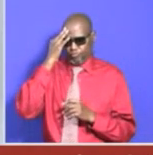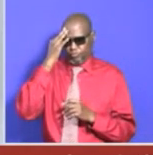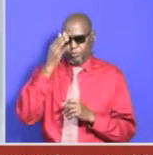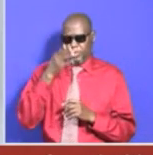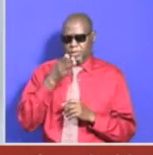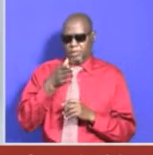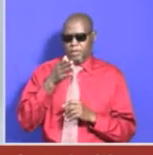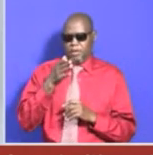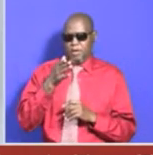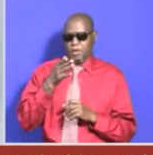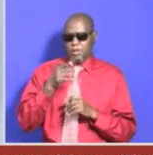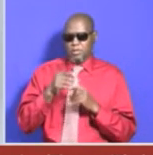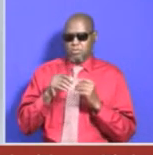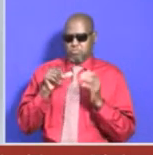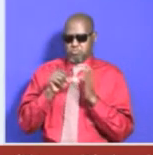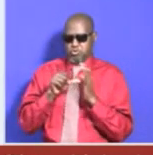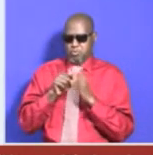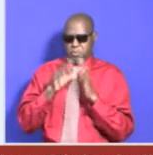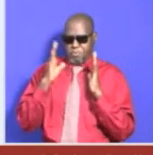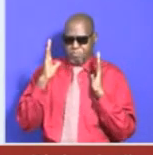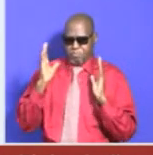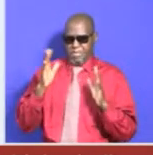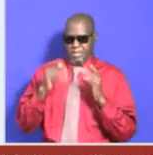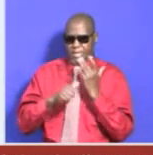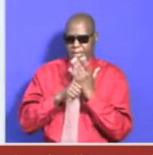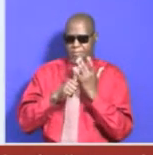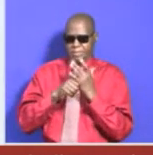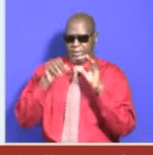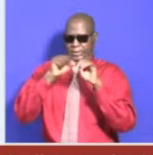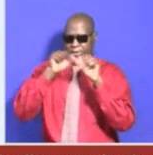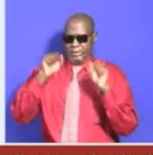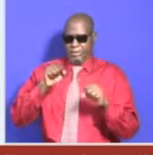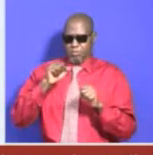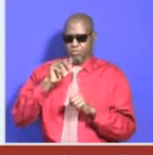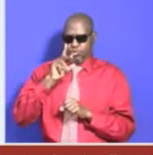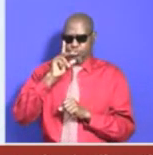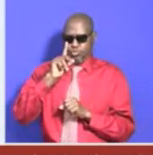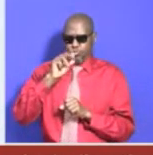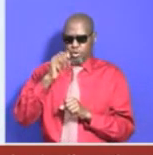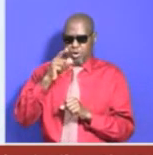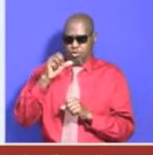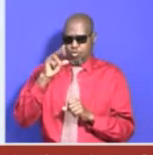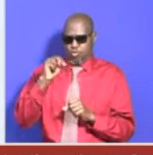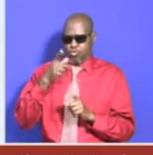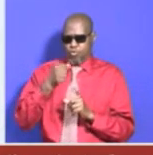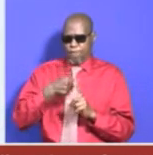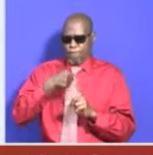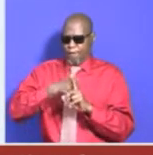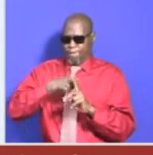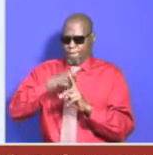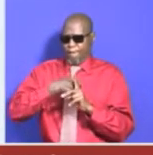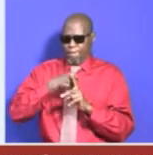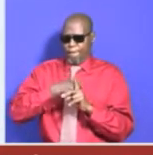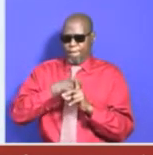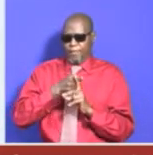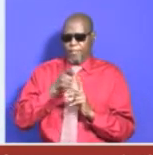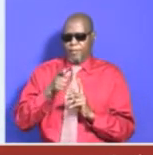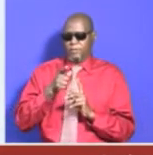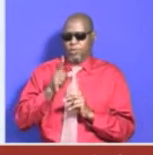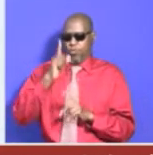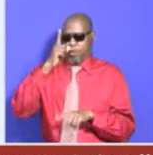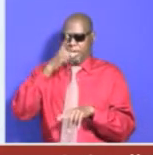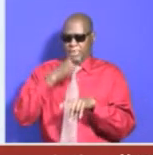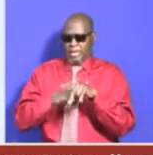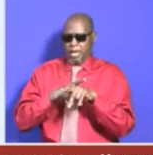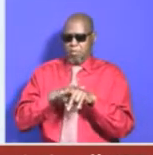with a dragon called system. I can call it a dragon. You have fought a battle for that. Because remember, there is a time